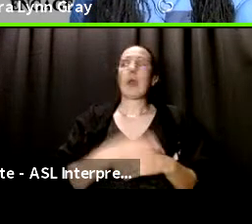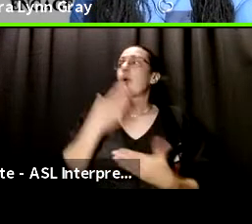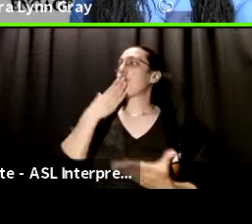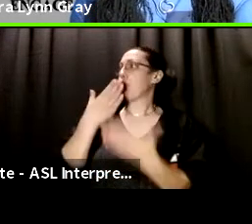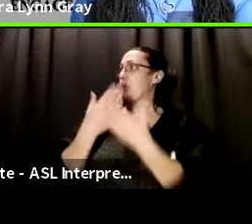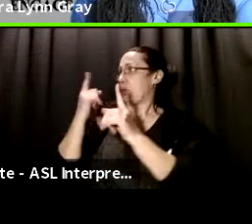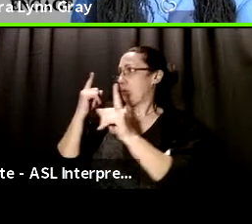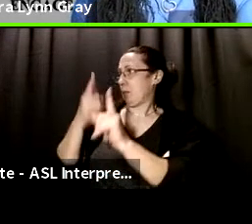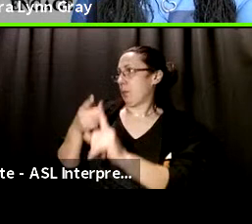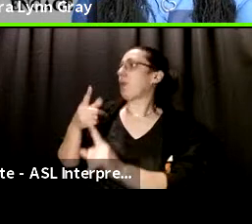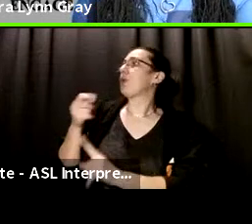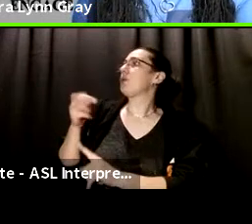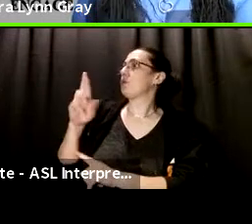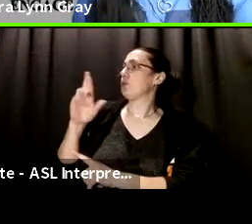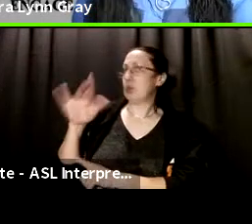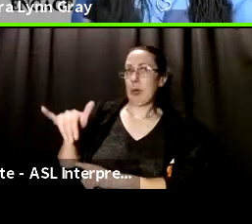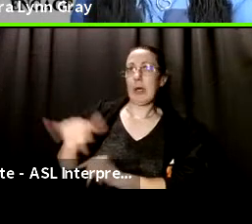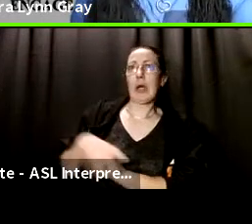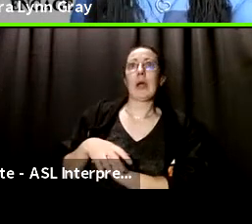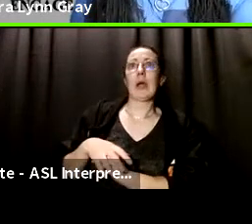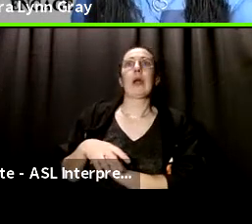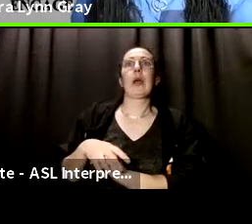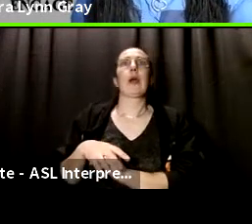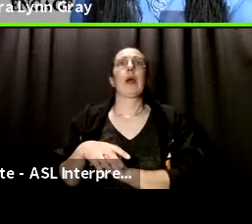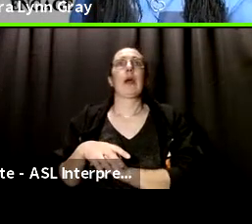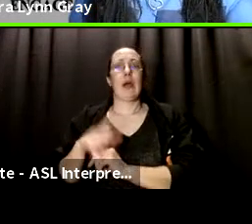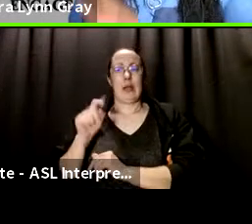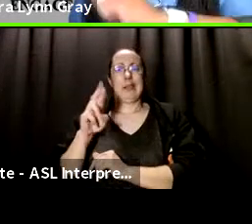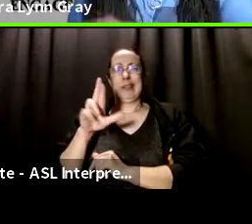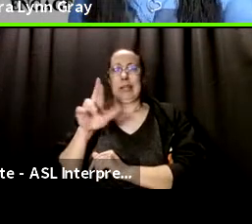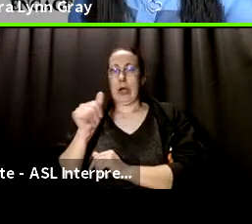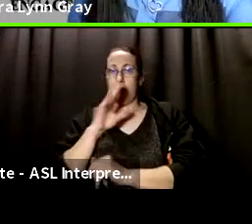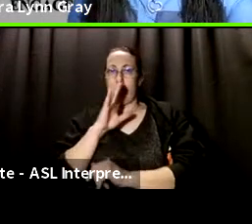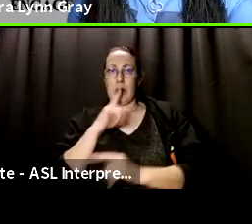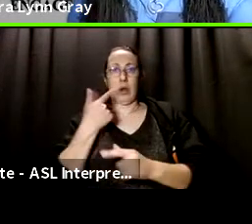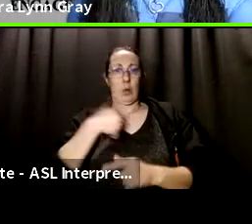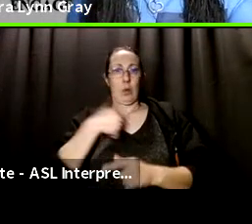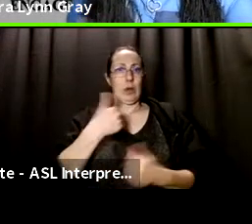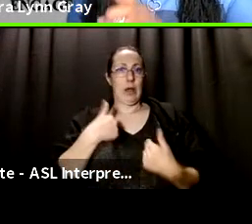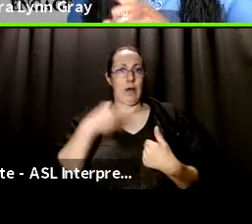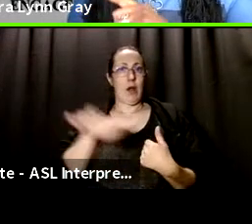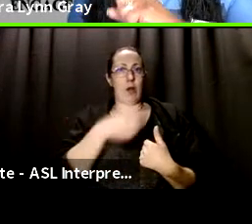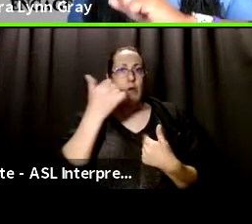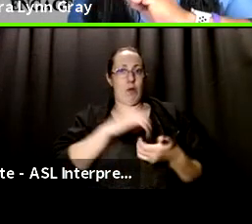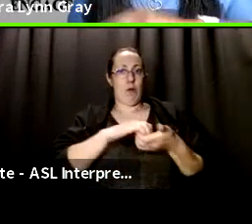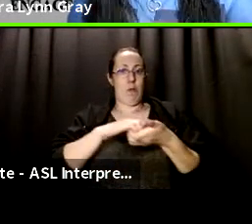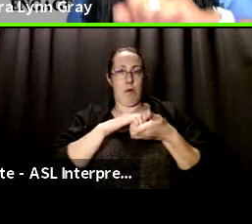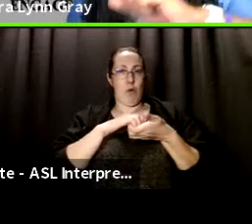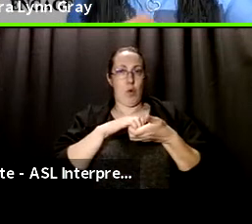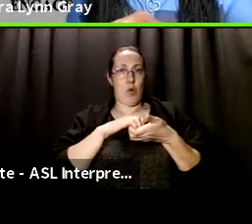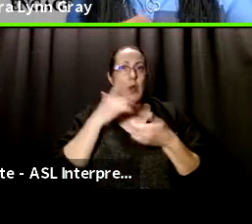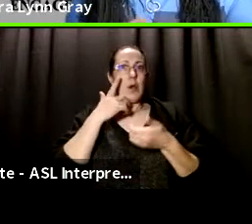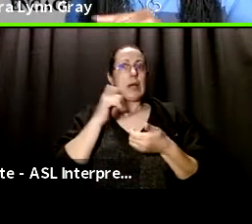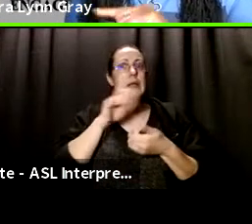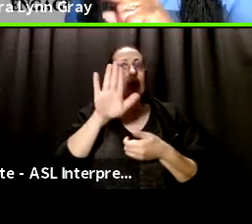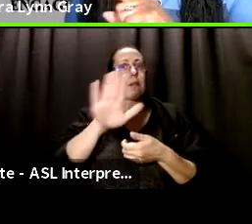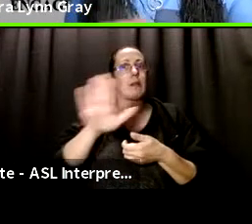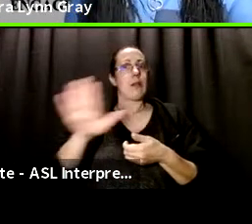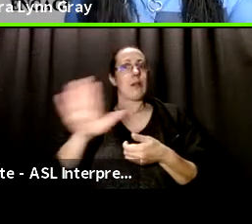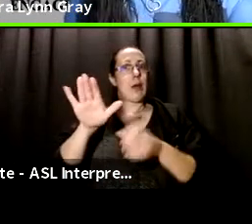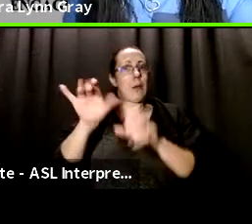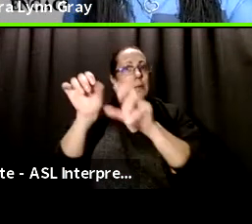Troy. We picked up a synergy with another partner because of their ability